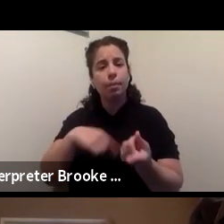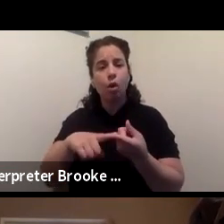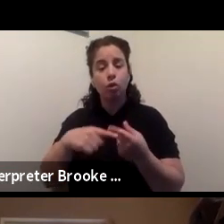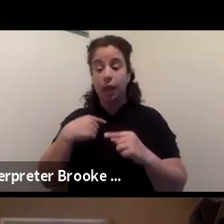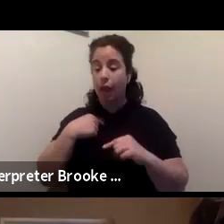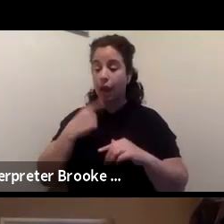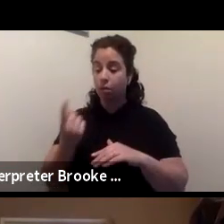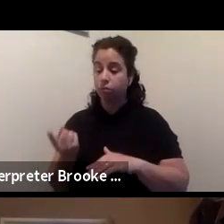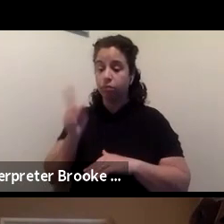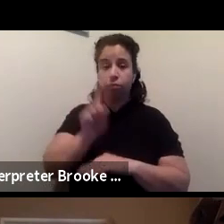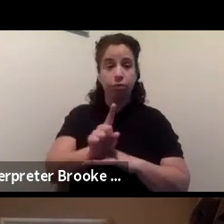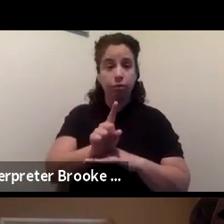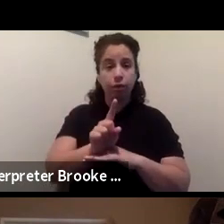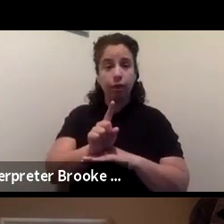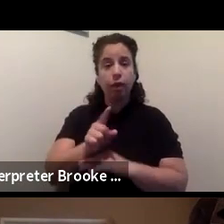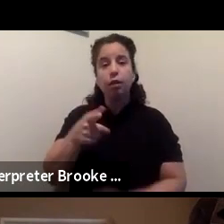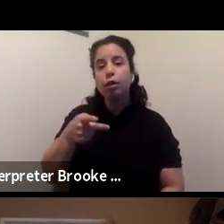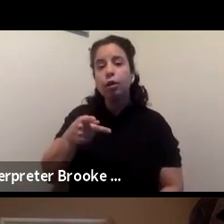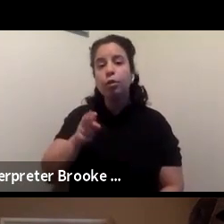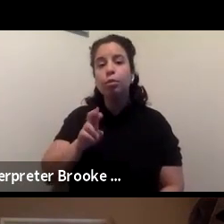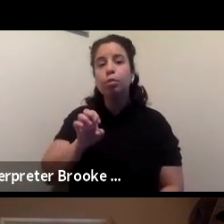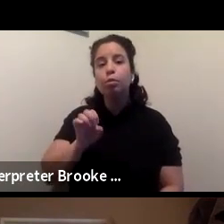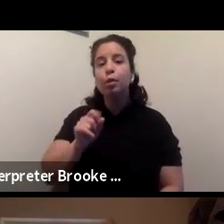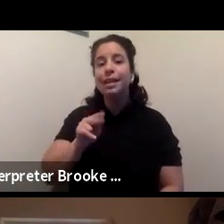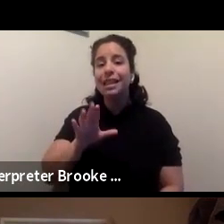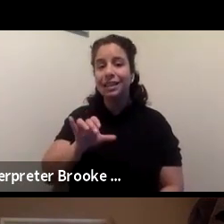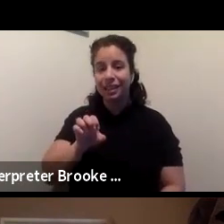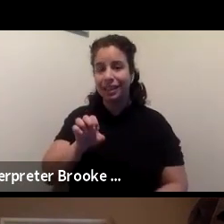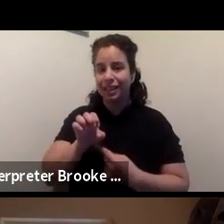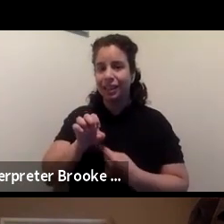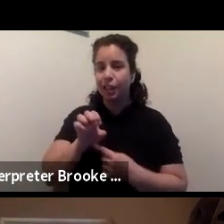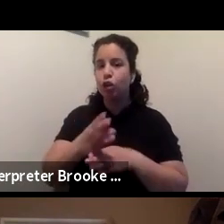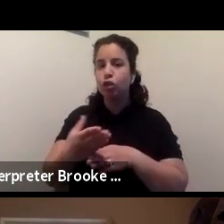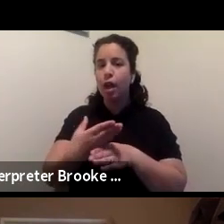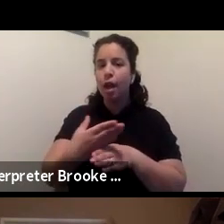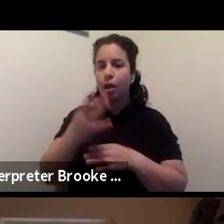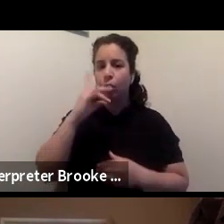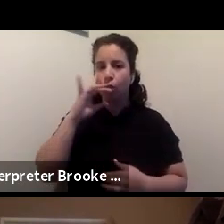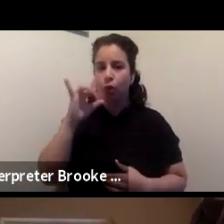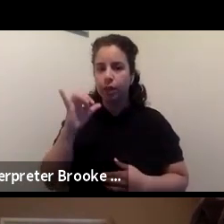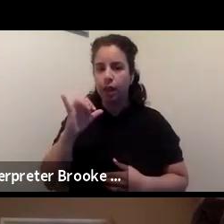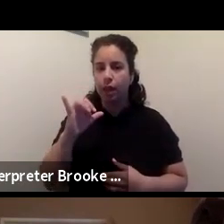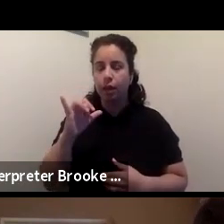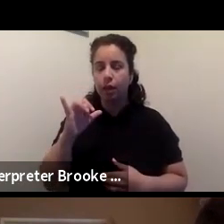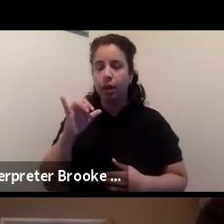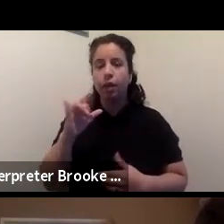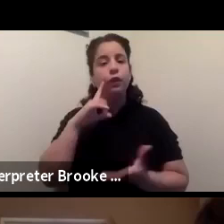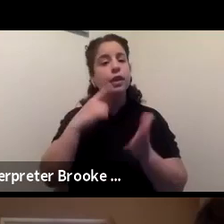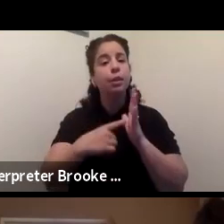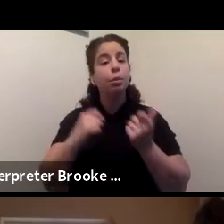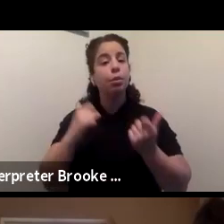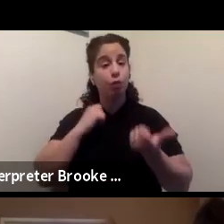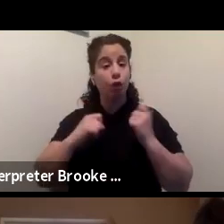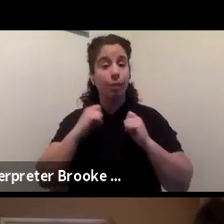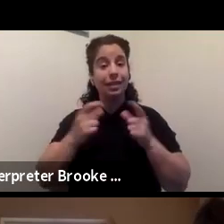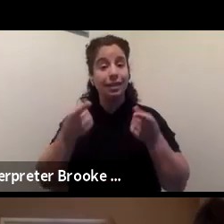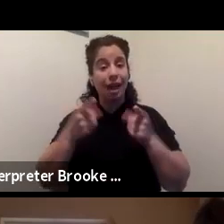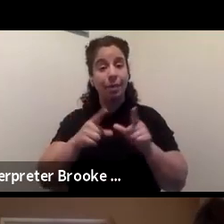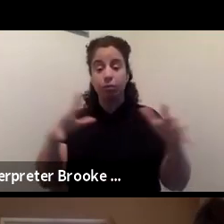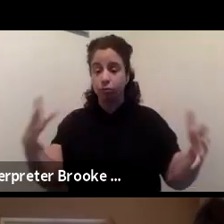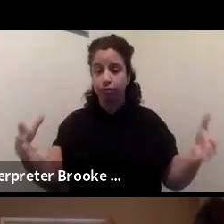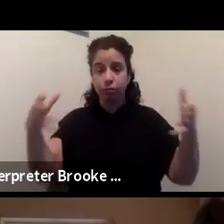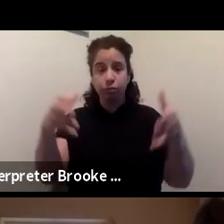given circumstance, and how it is that a given performance circumstance can